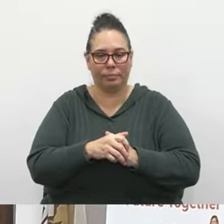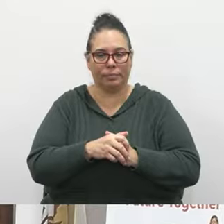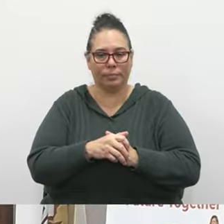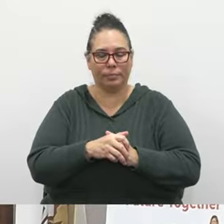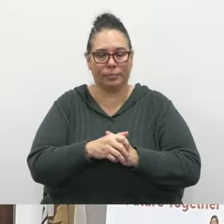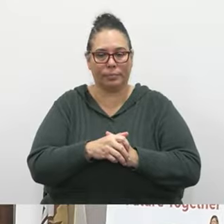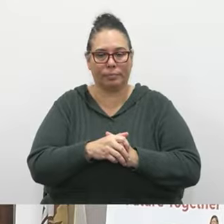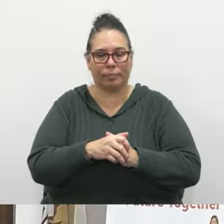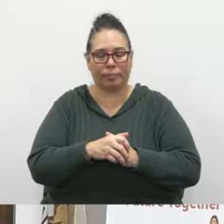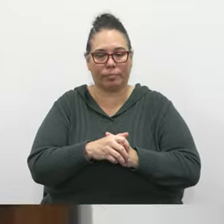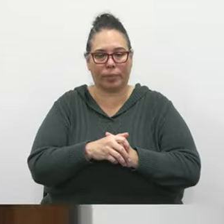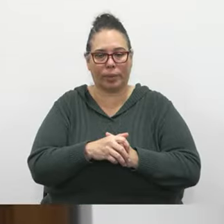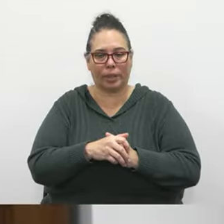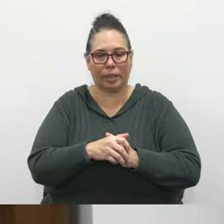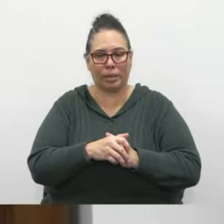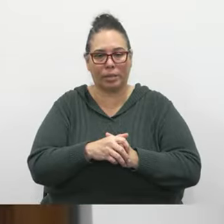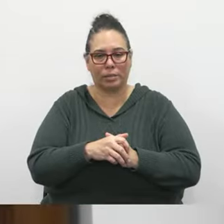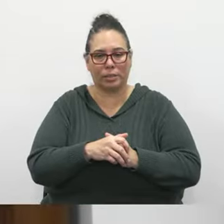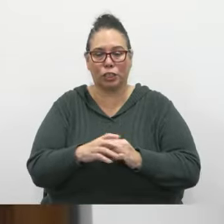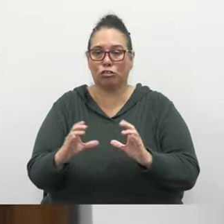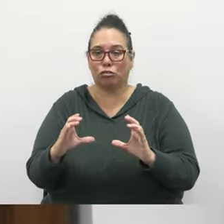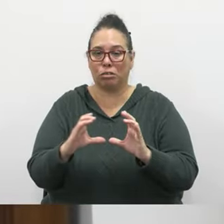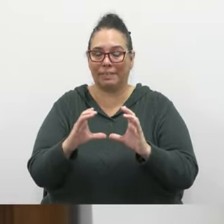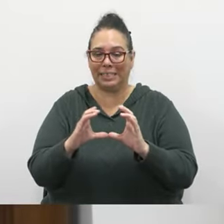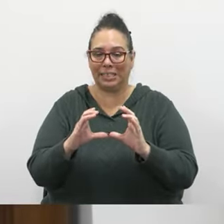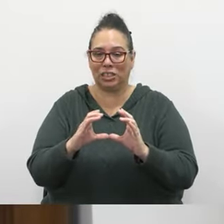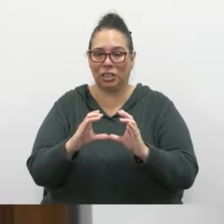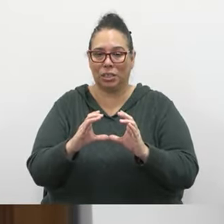which is the certification